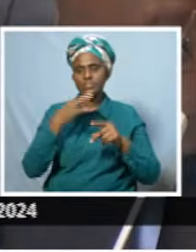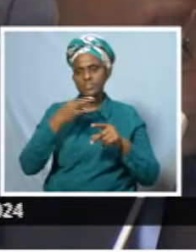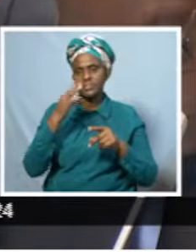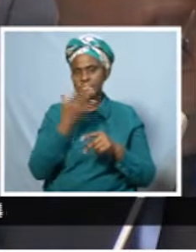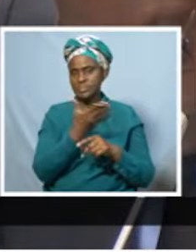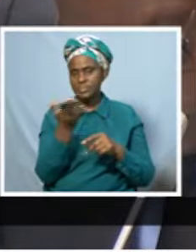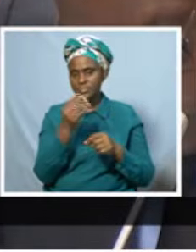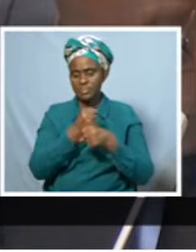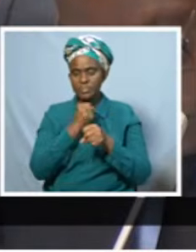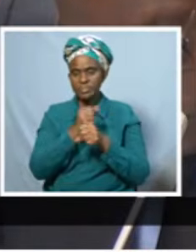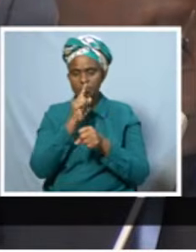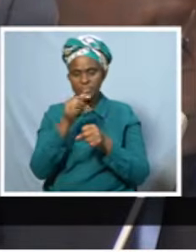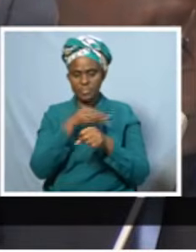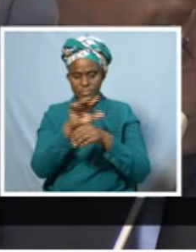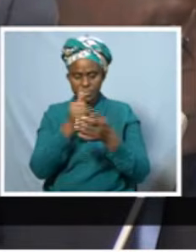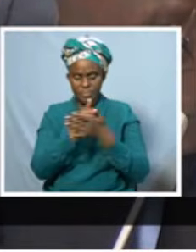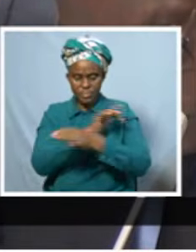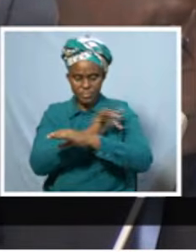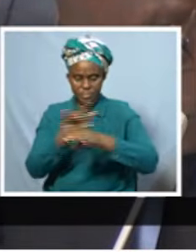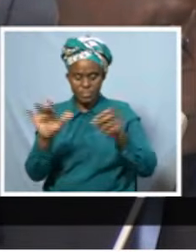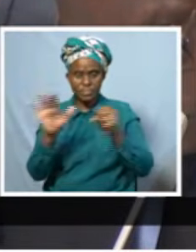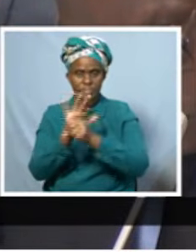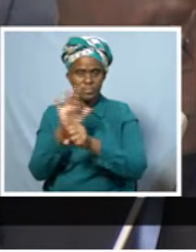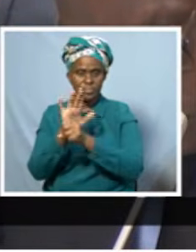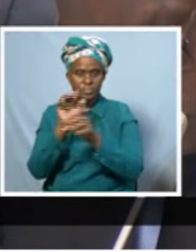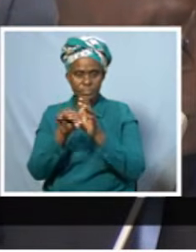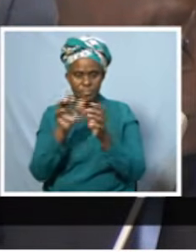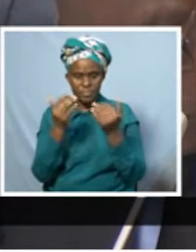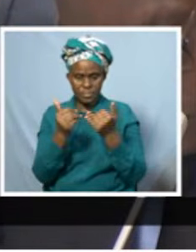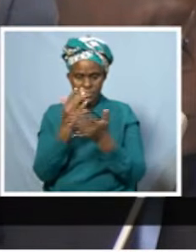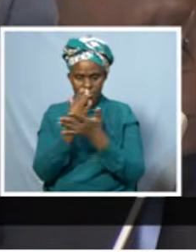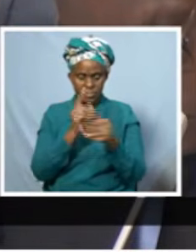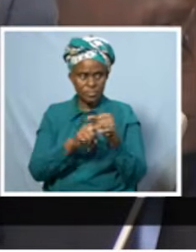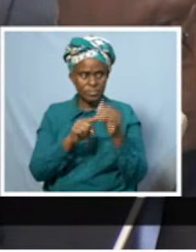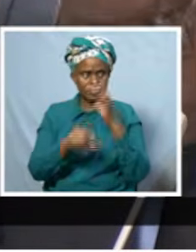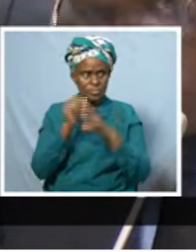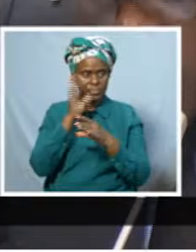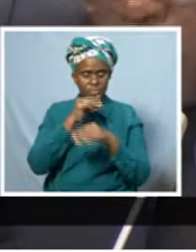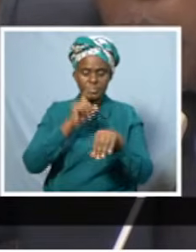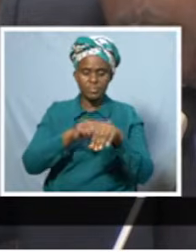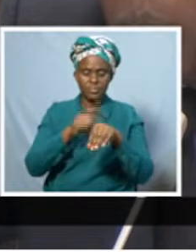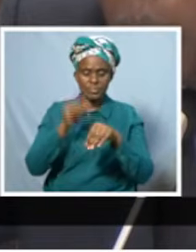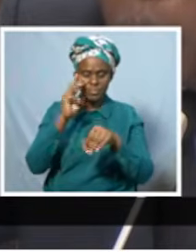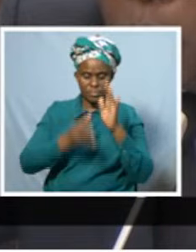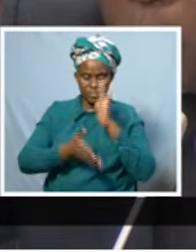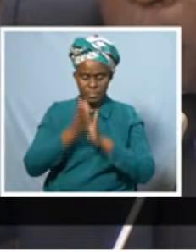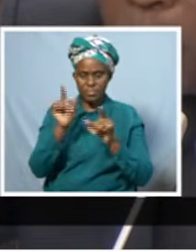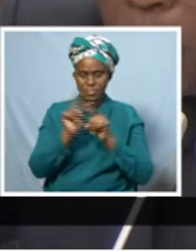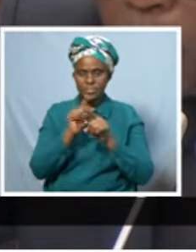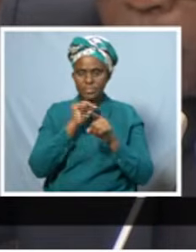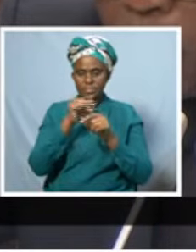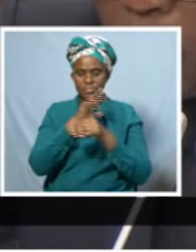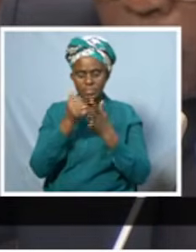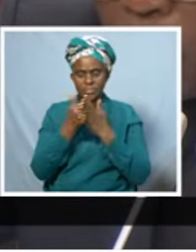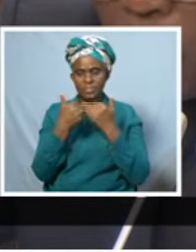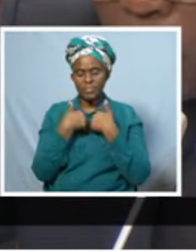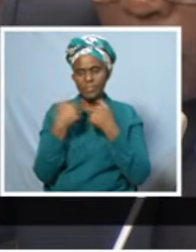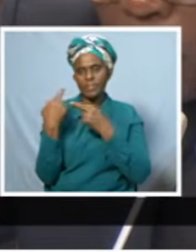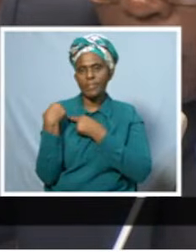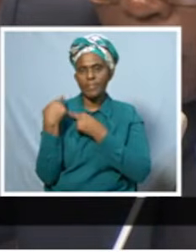applicants, to ensure that those gaps are filled in. So sometimes you'll find that time will pass and then you don't get a response